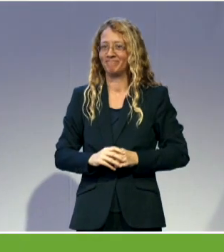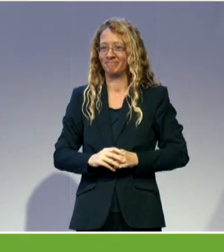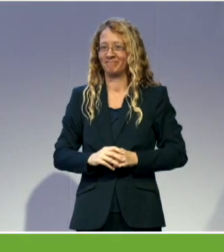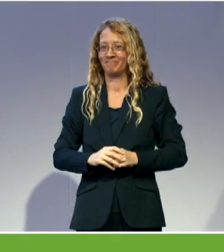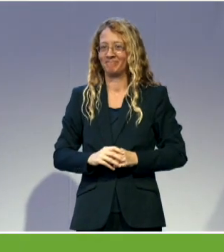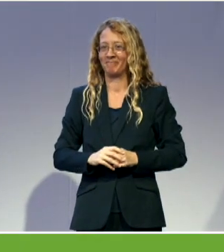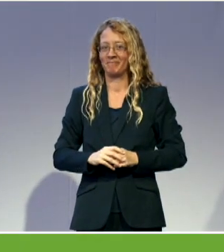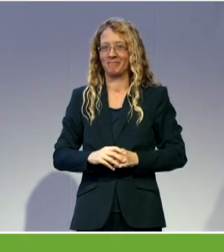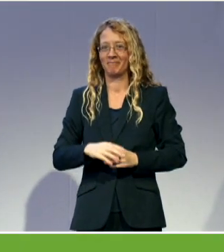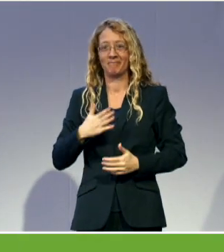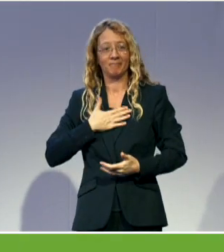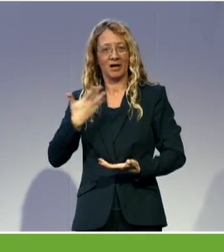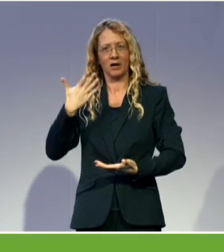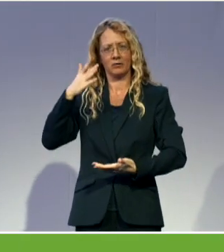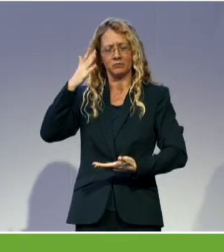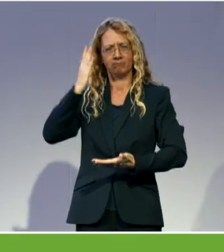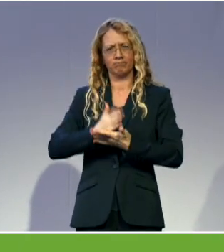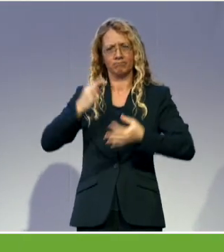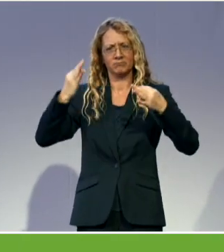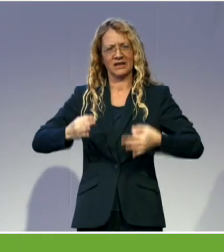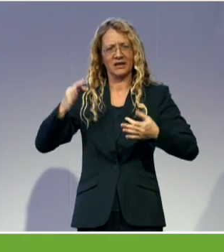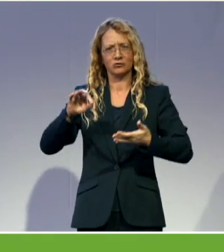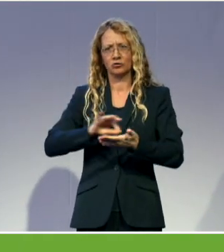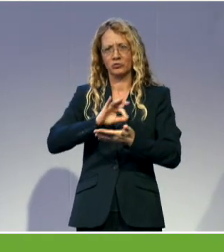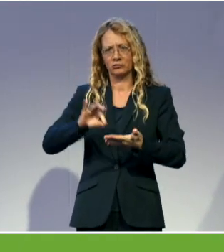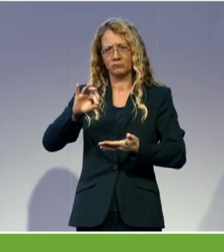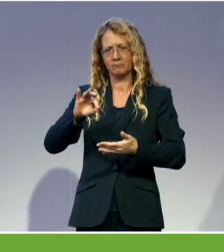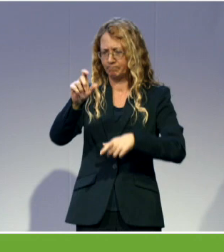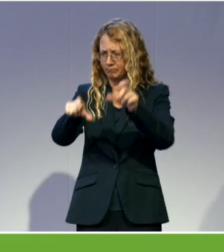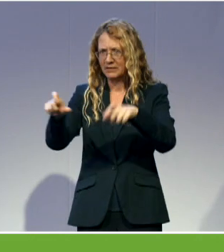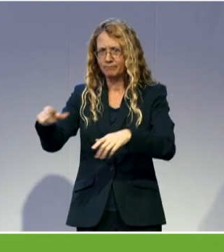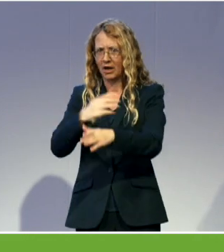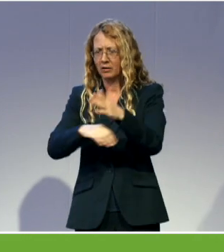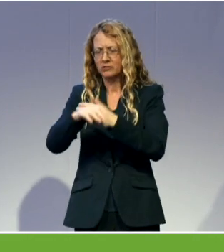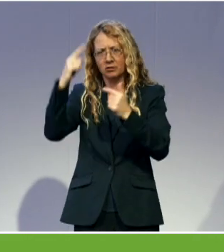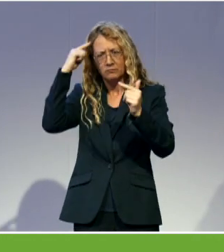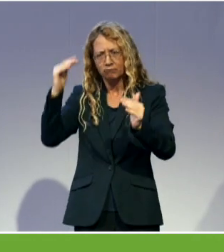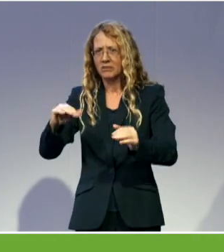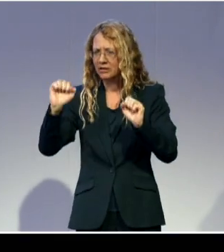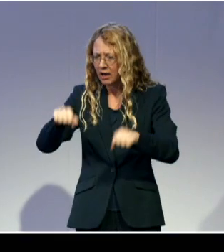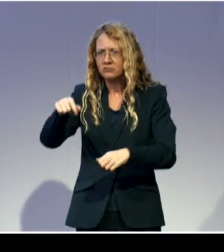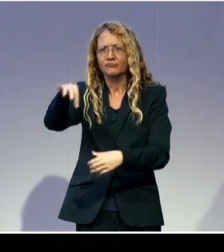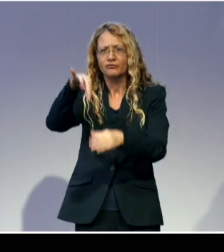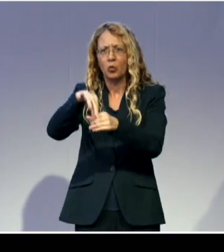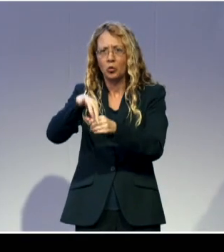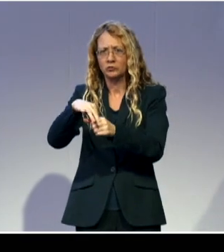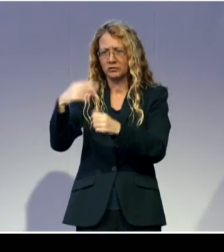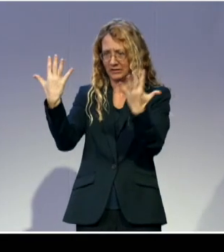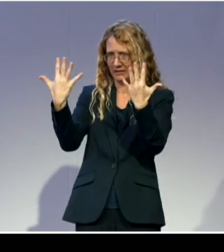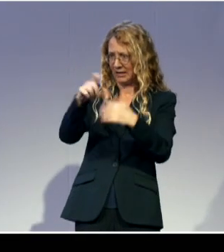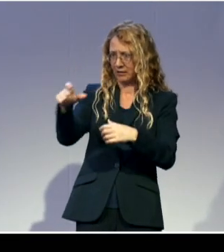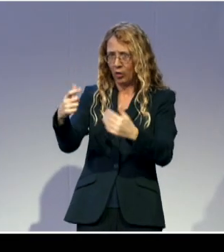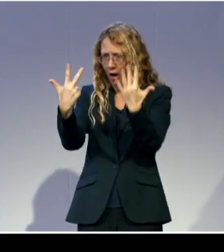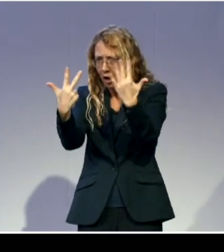supports persons with intellectual disabilities with voting. Small study groups learn from easy-read materials and